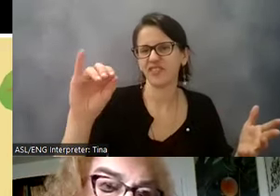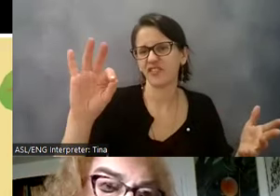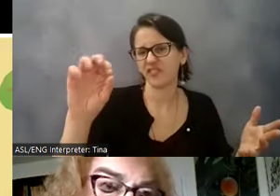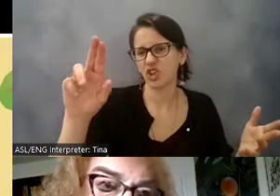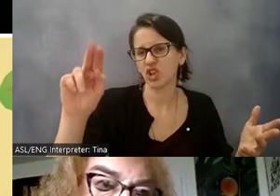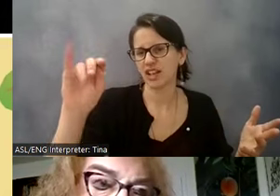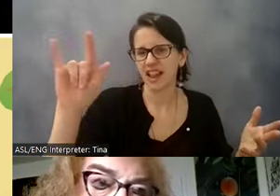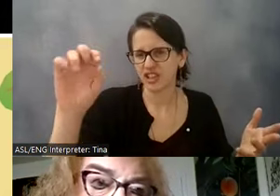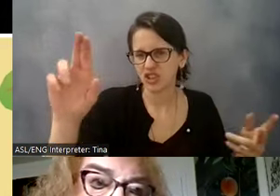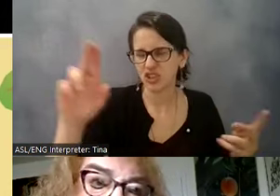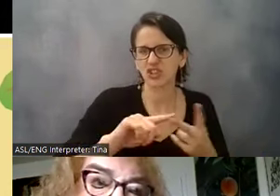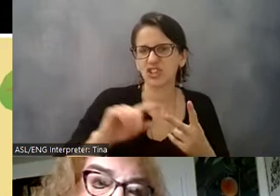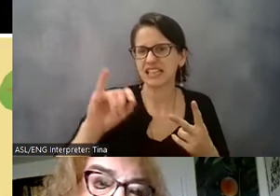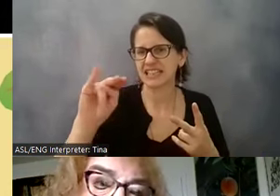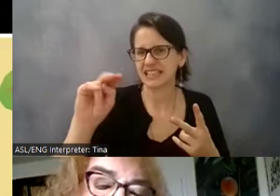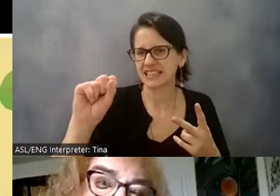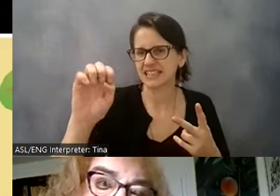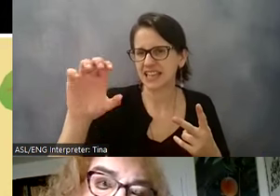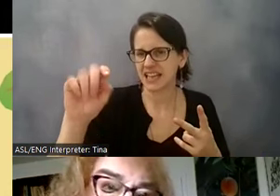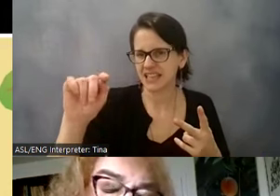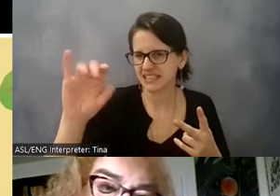from insecticides, which